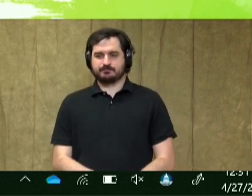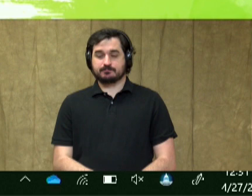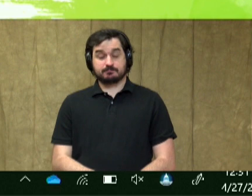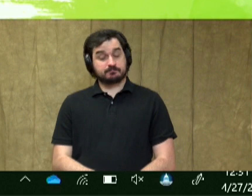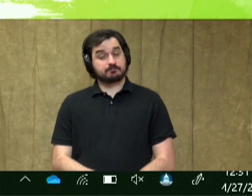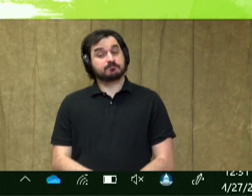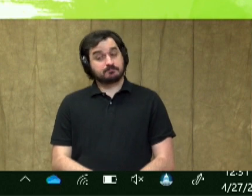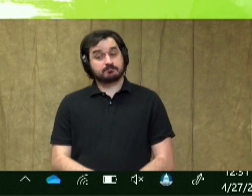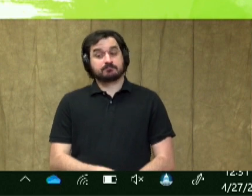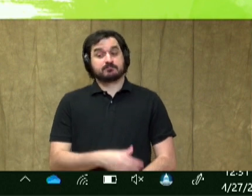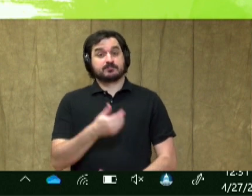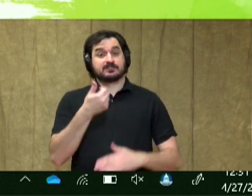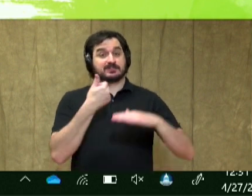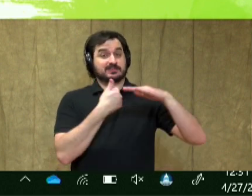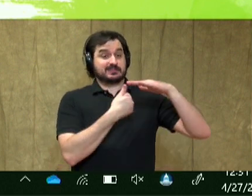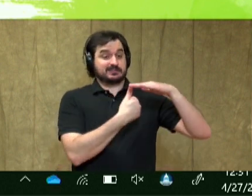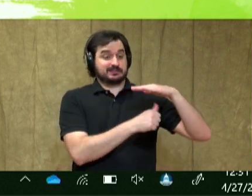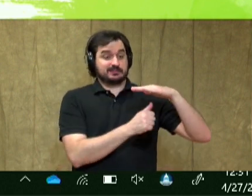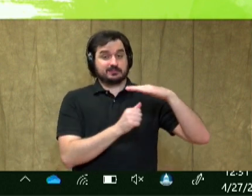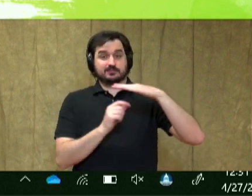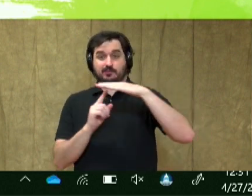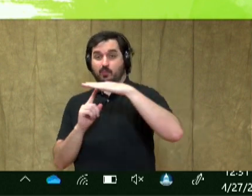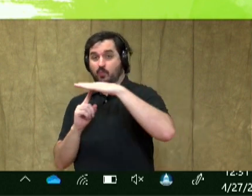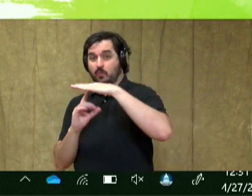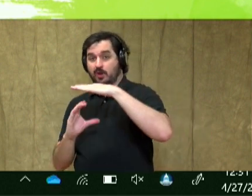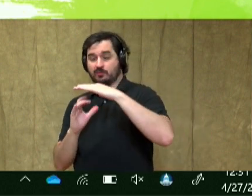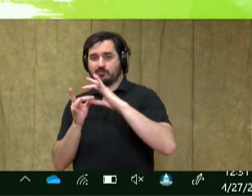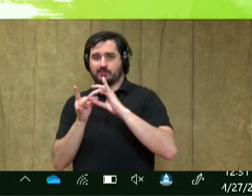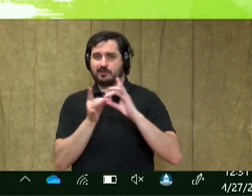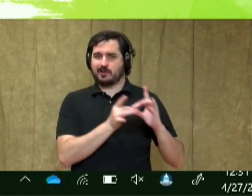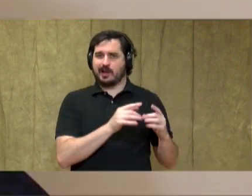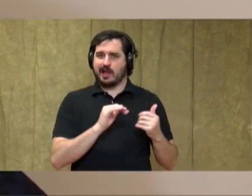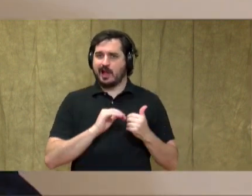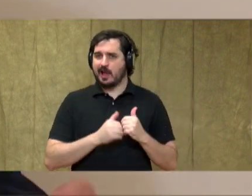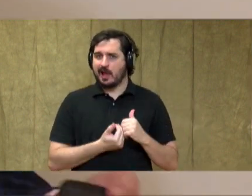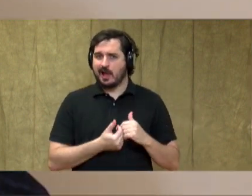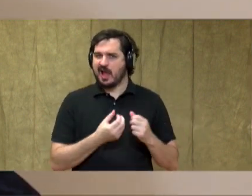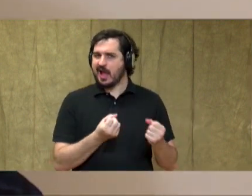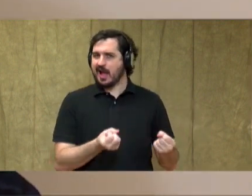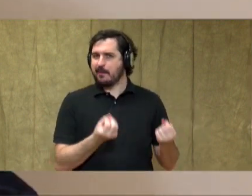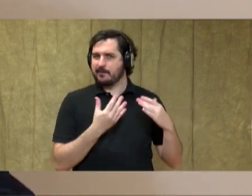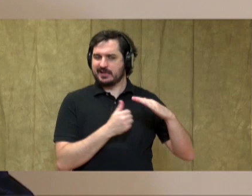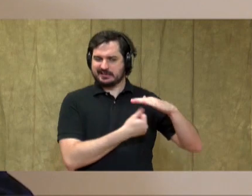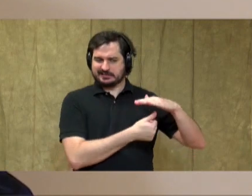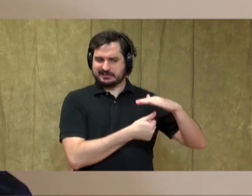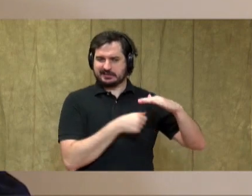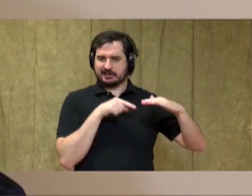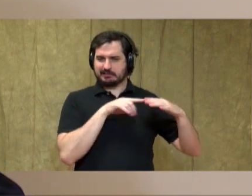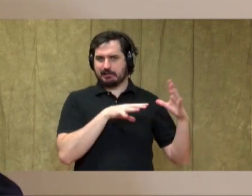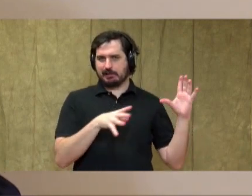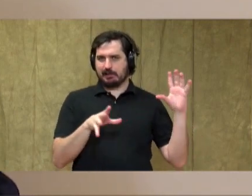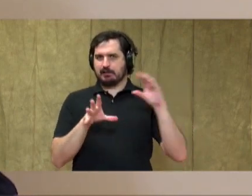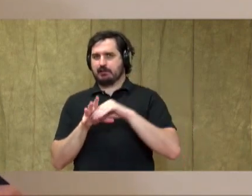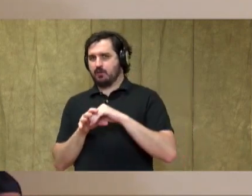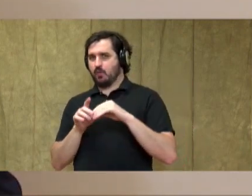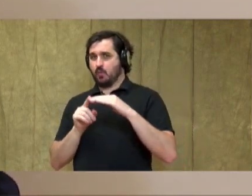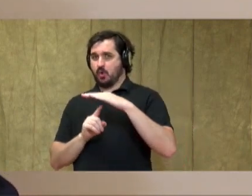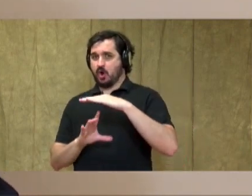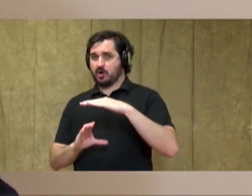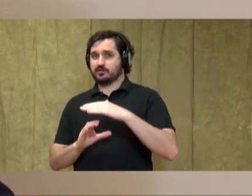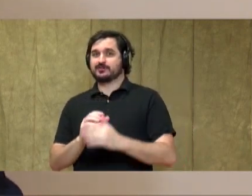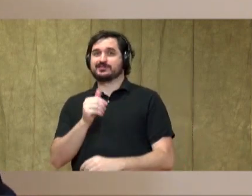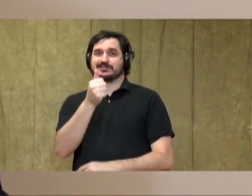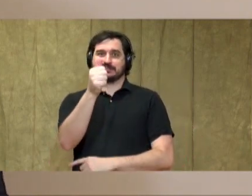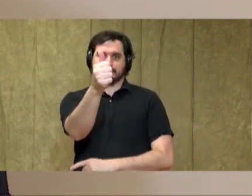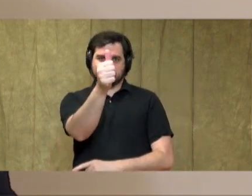Well, tenths and hundreds are related because how many tenths make up 100? 10,